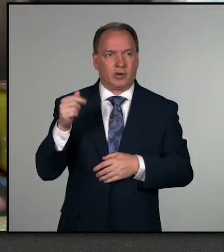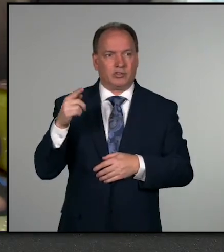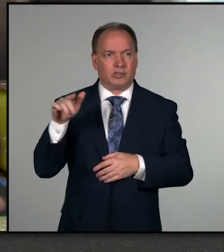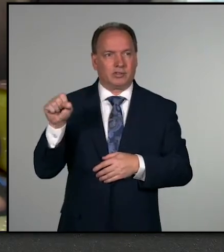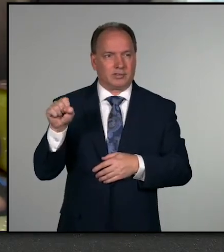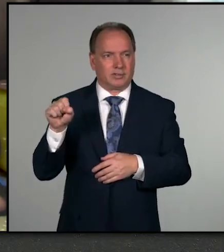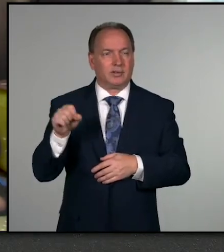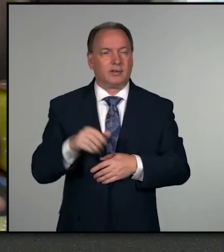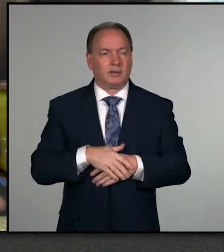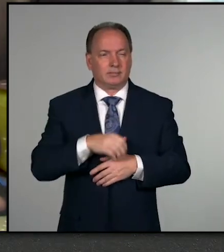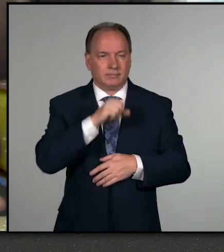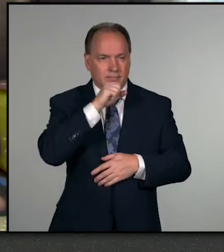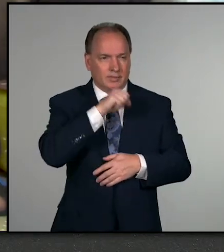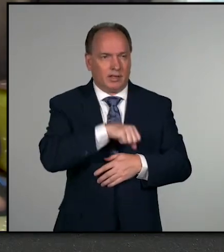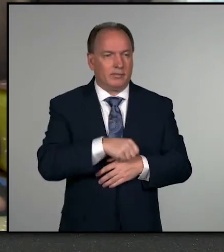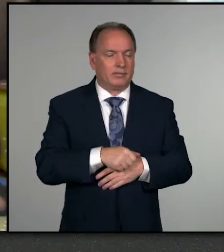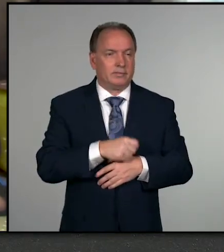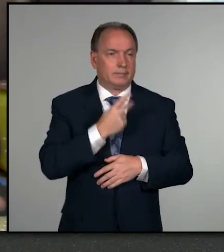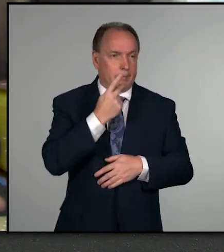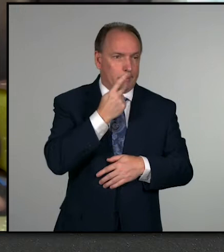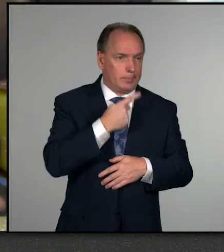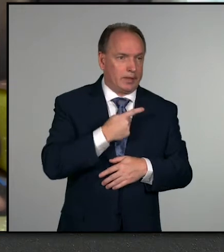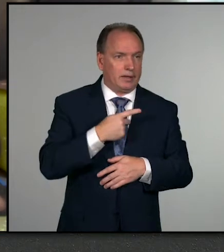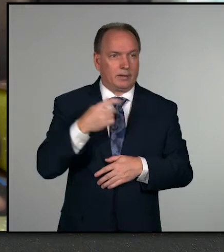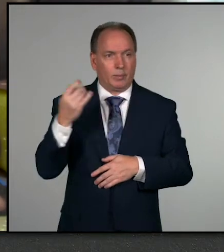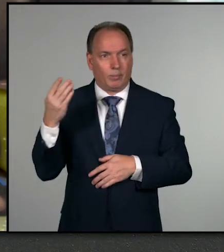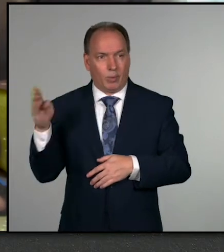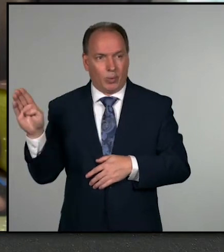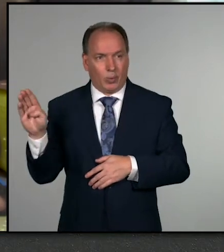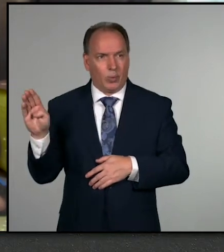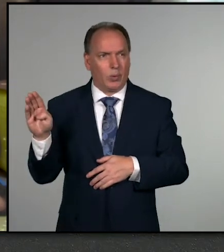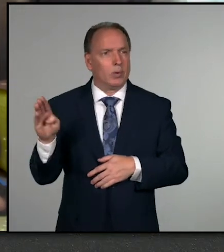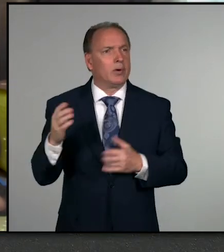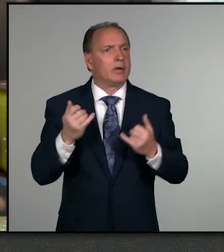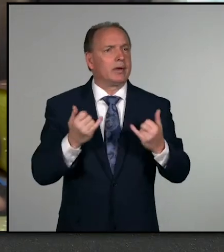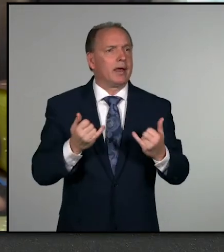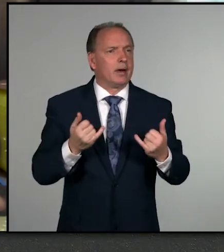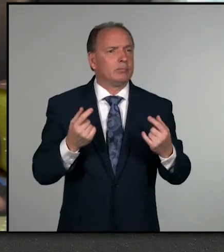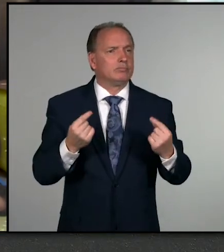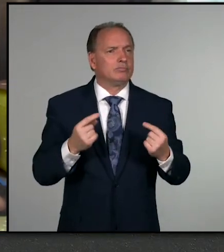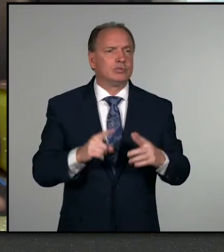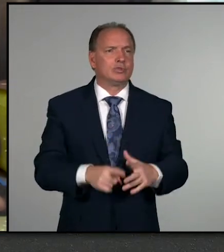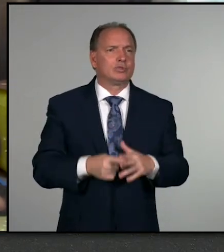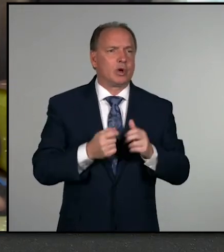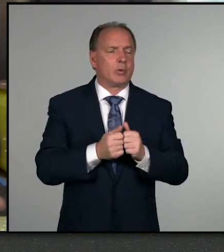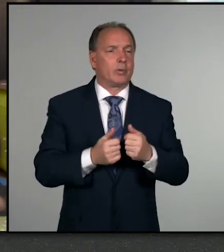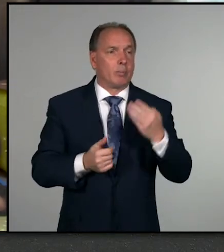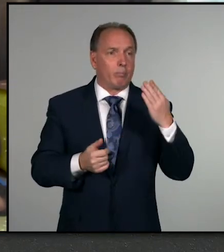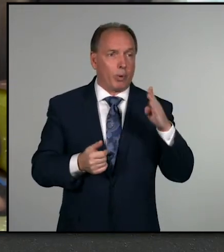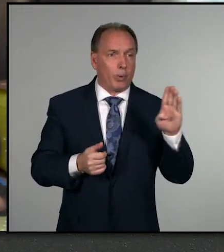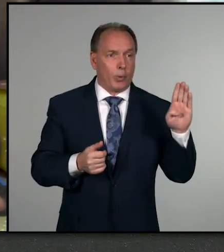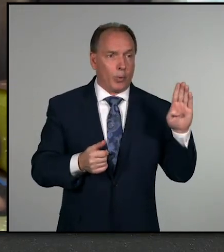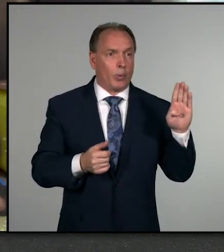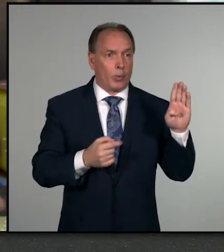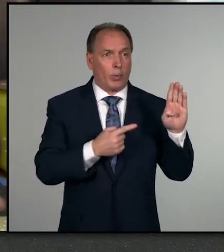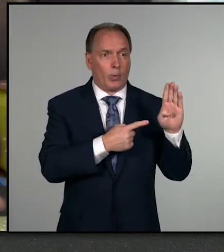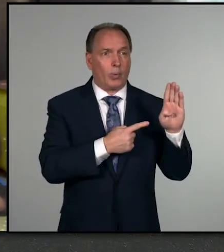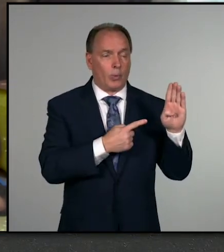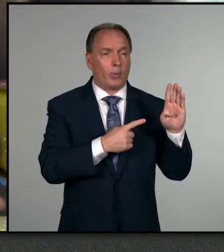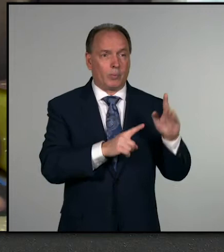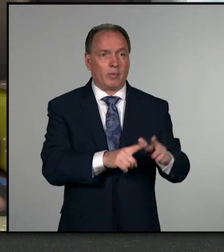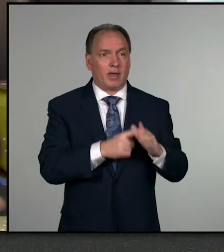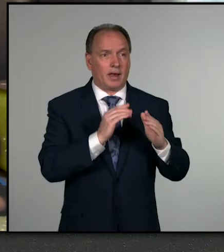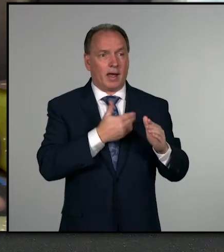love hydrangeas. Okay, my friends, how about this time we start with a blue for the beginning of our